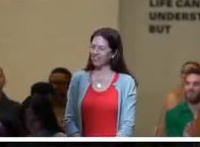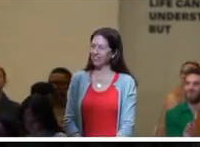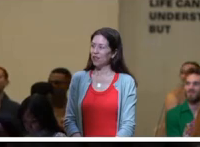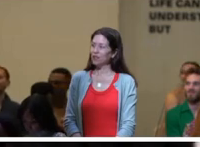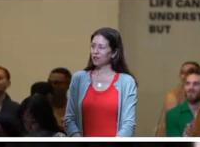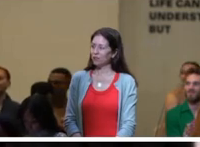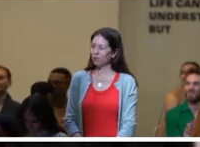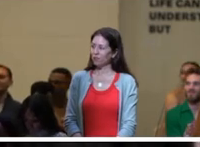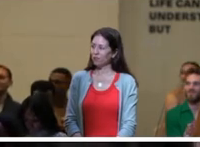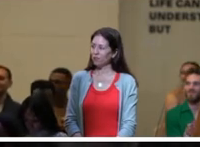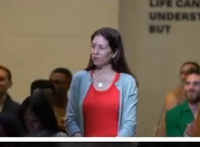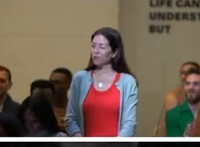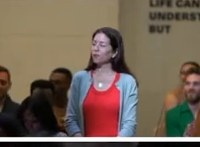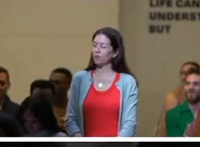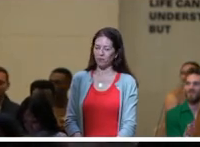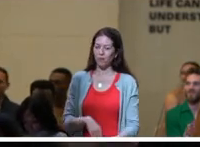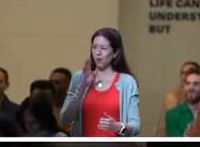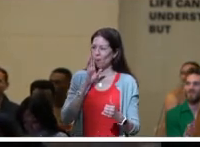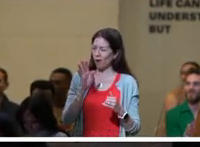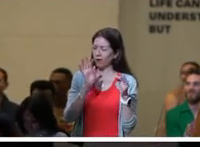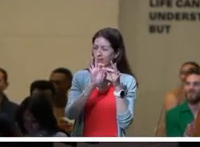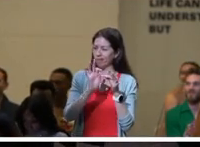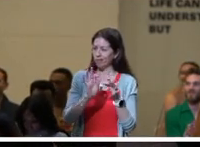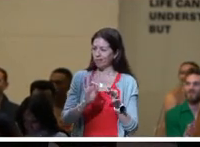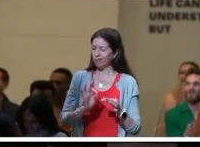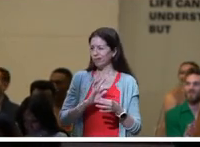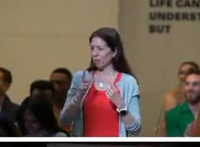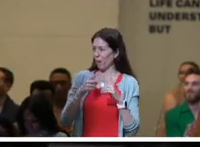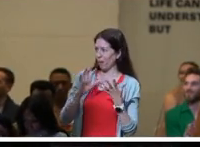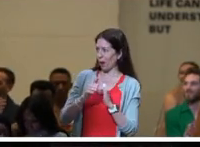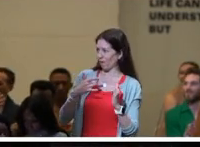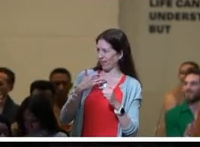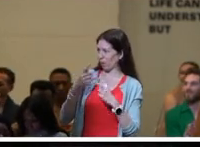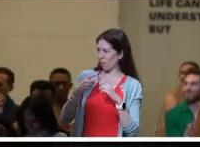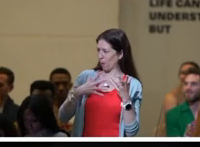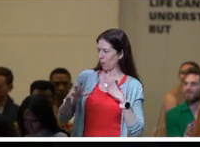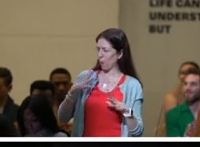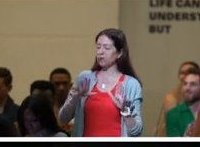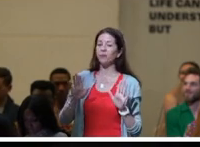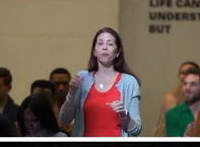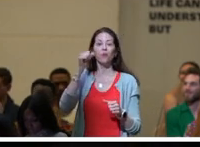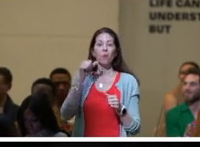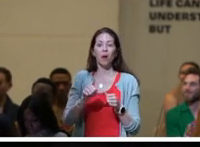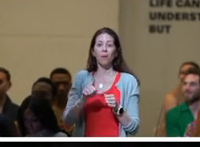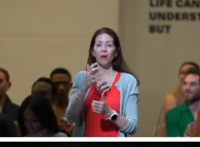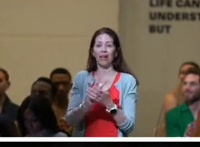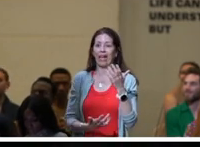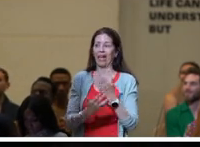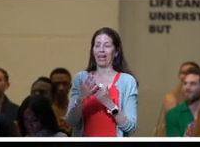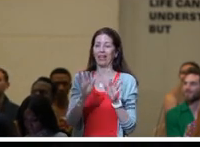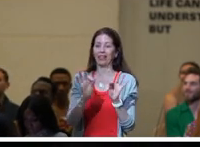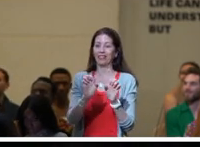show, we'll hear a few commentary from them about how they feel about these pieces. Now, please remember, all hands,